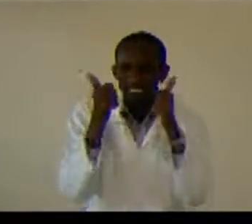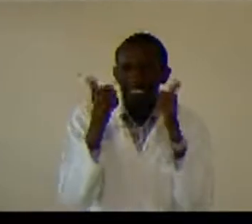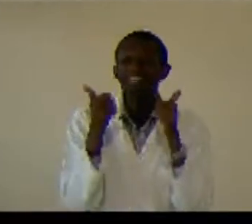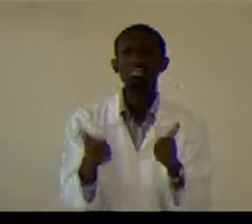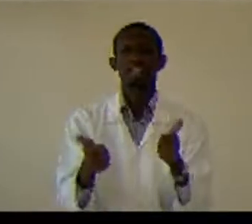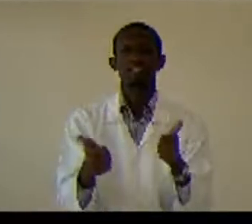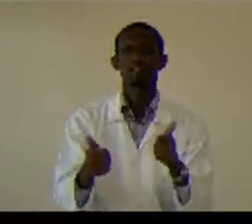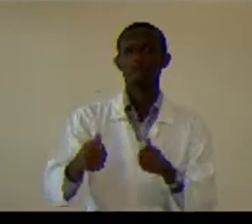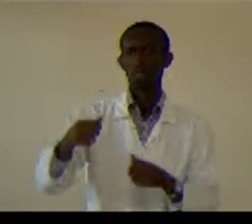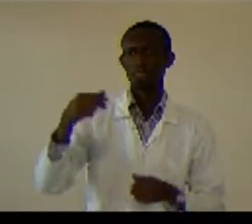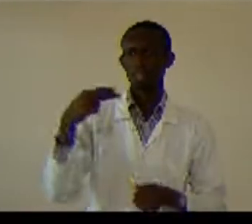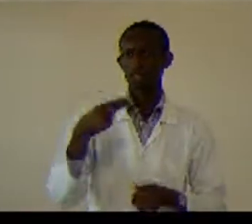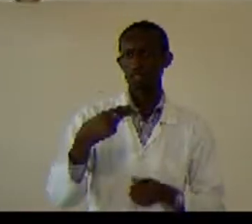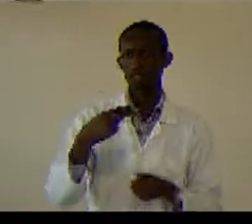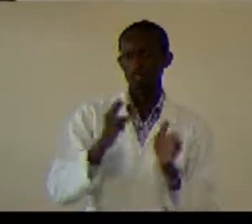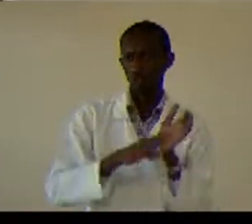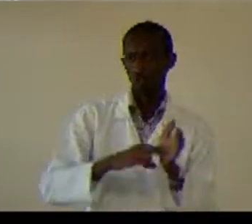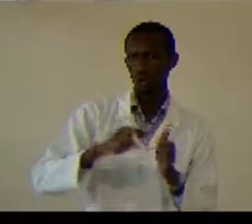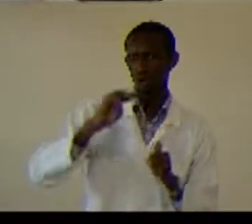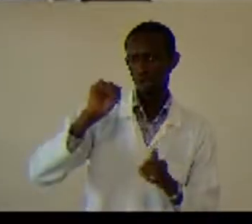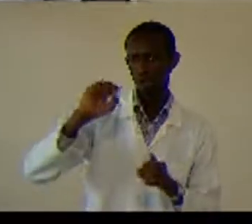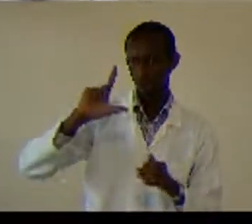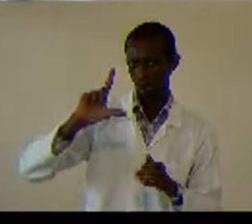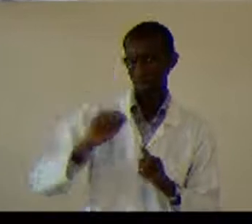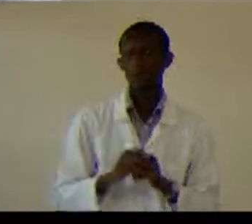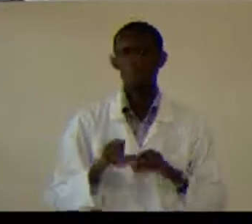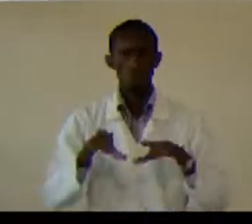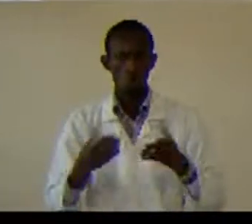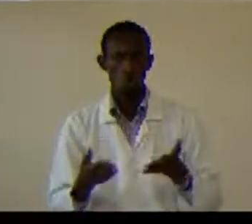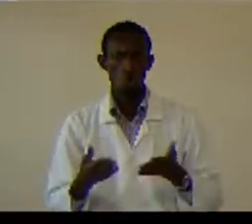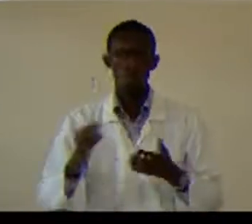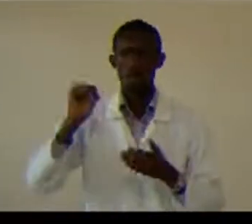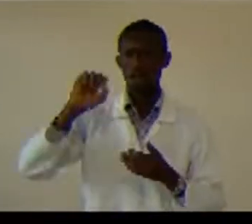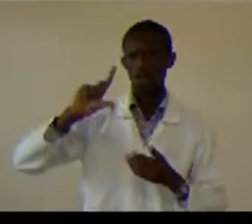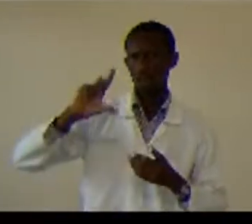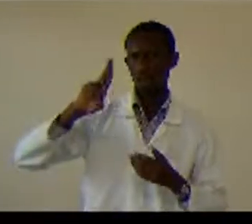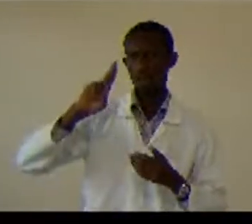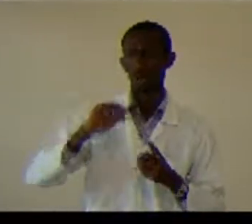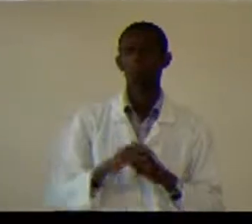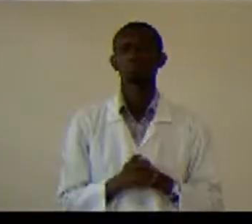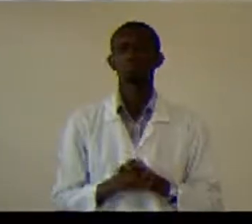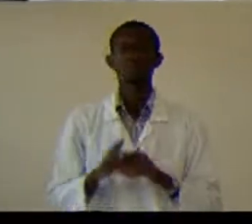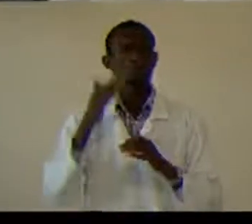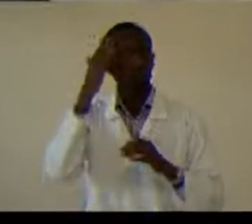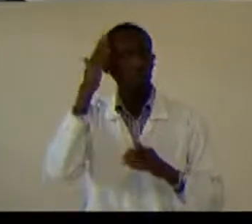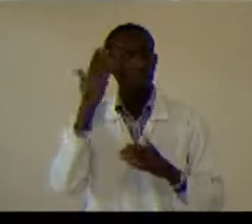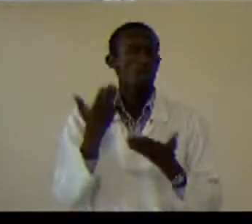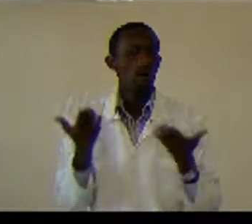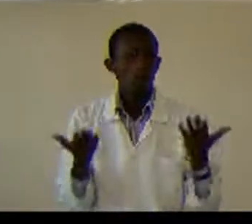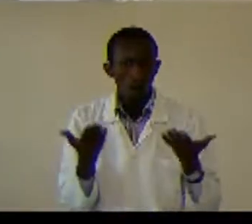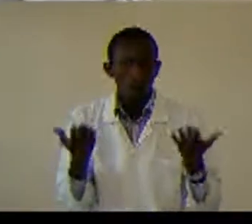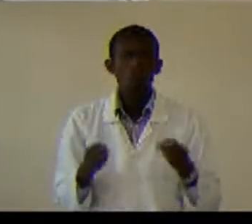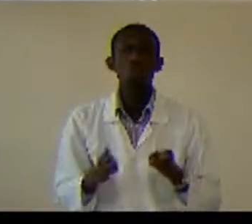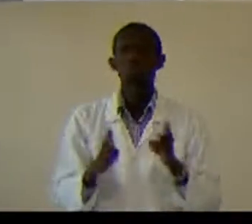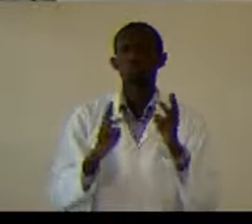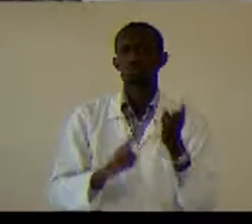the same thing, but we shall want to see how we can derive them and also use that equation. So